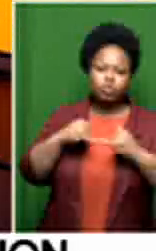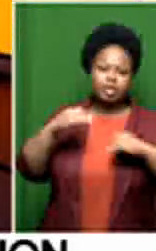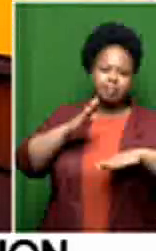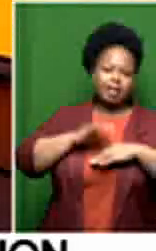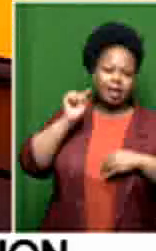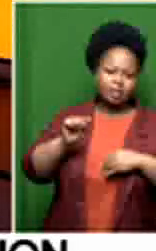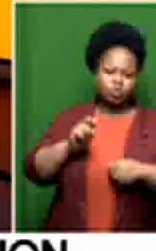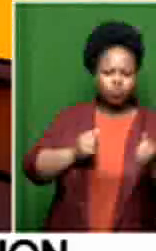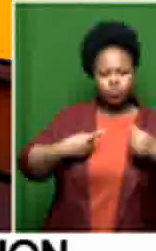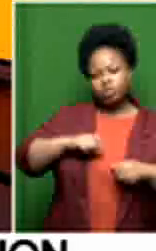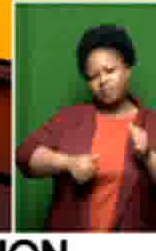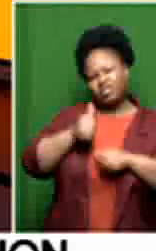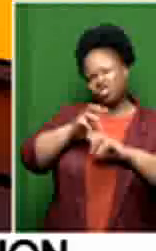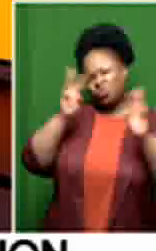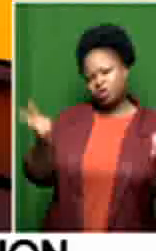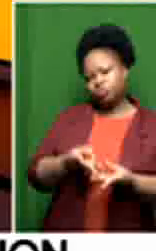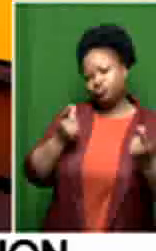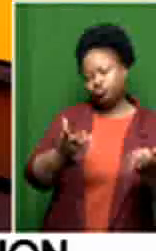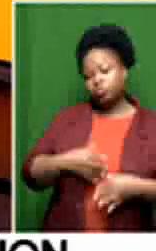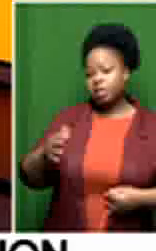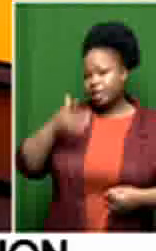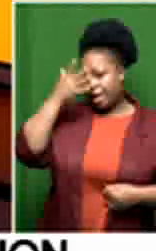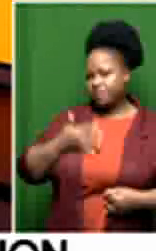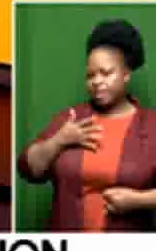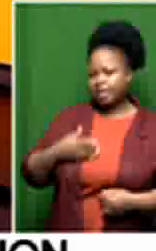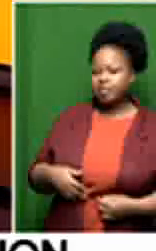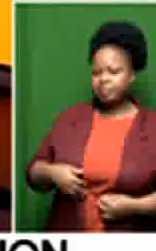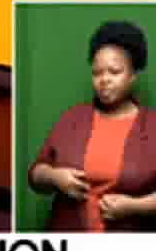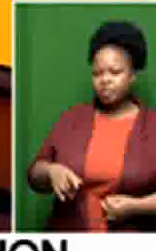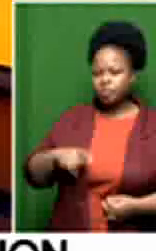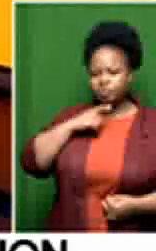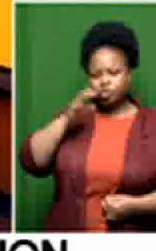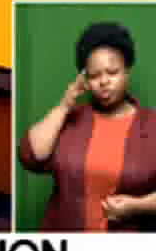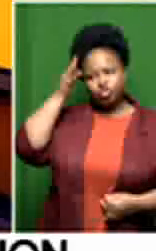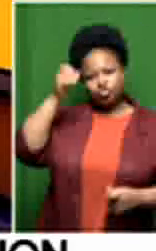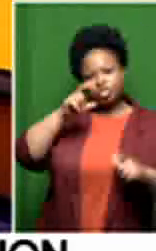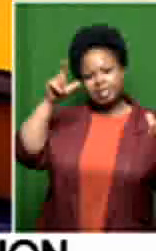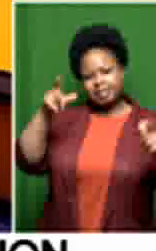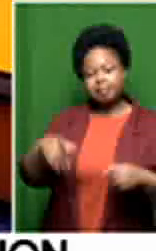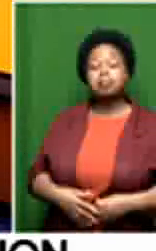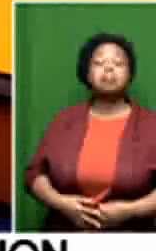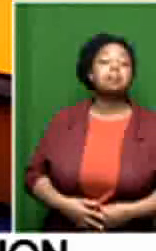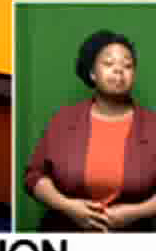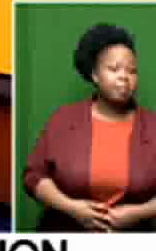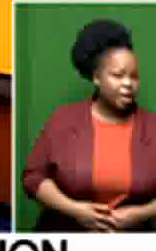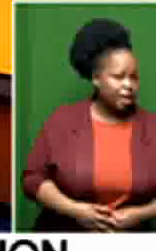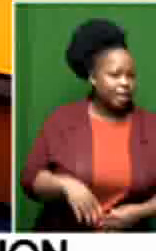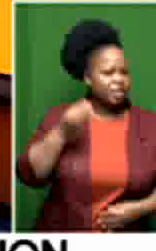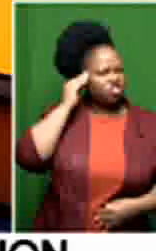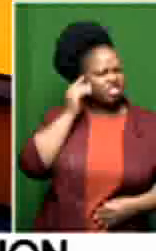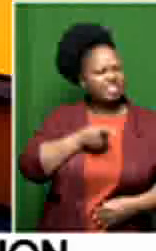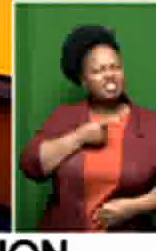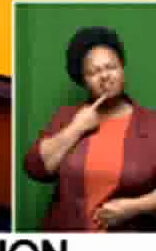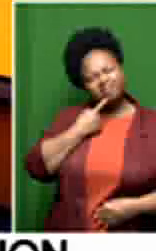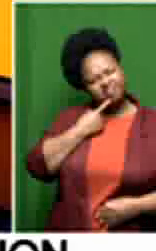timeline. And we're the first ones to do it in the world. An African with nothing but a big dream. Okay. Wow, that's interesting, man. Just take us through,